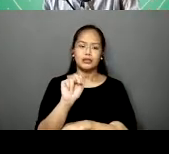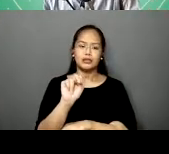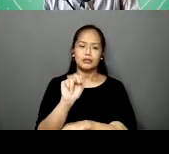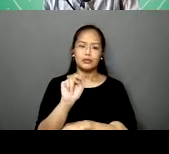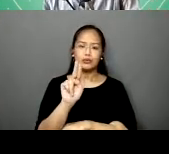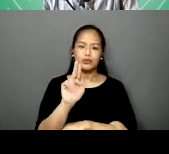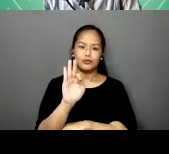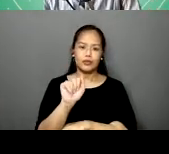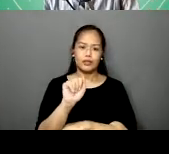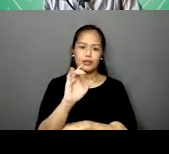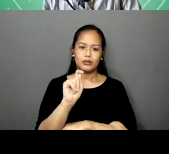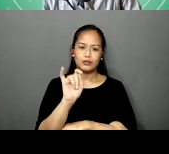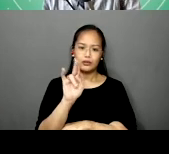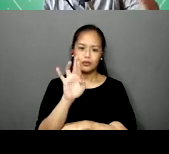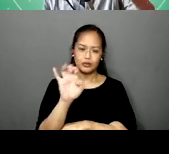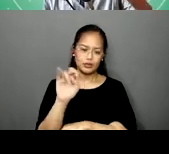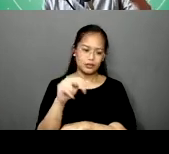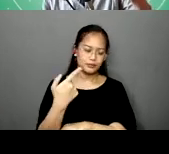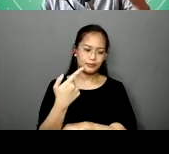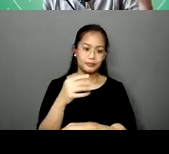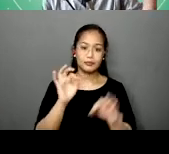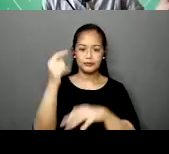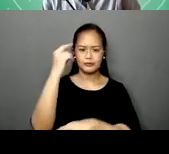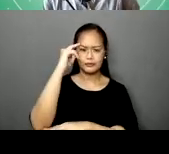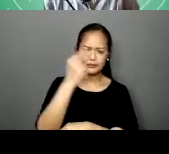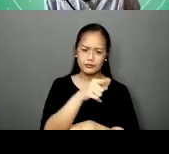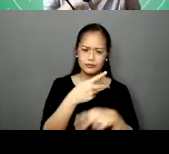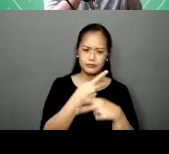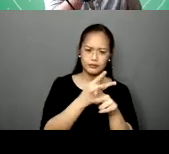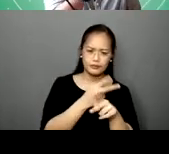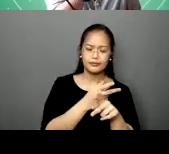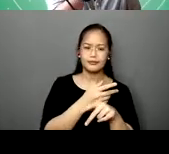When we discuss digital fabrication technologies, this is where production really gets changed.